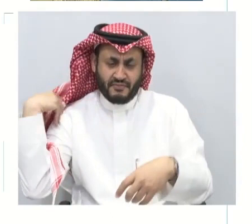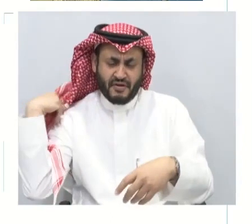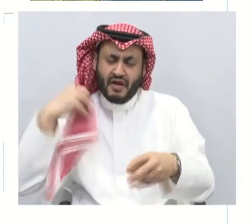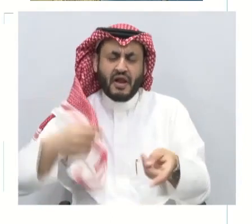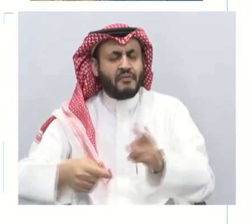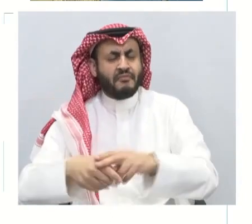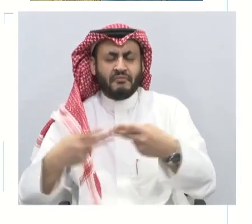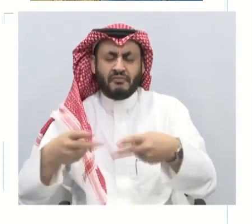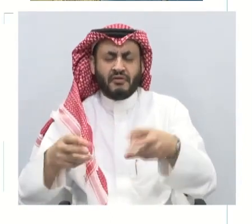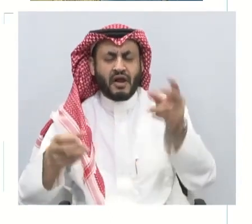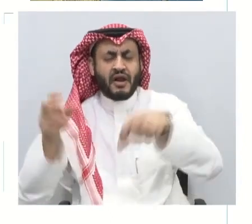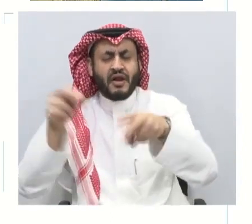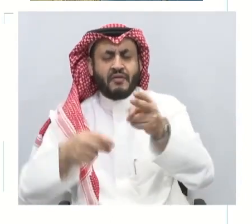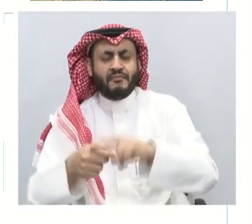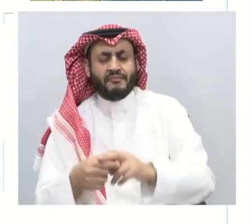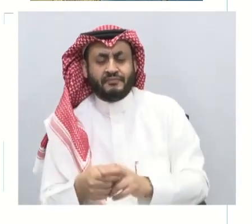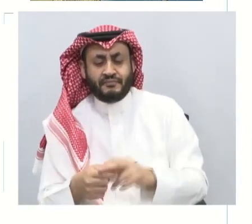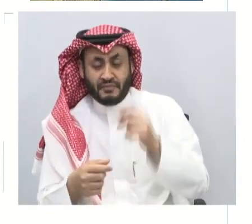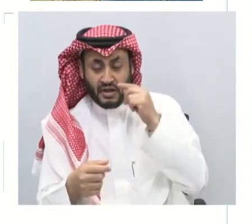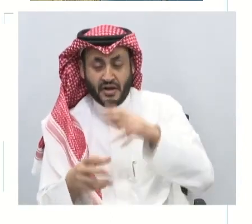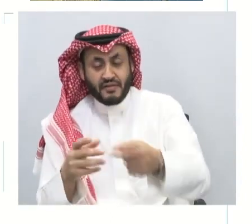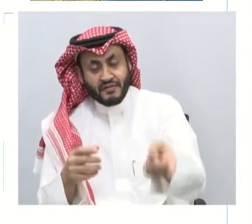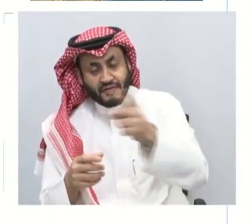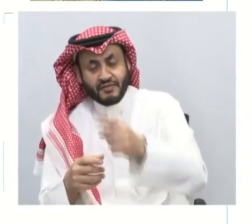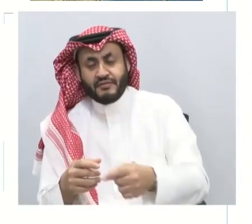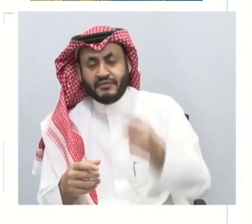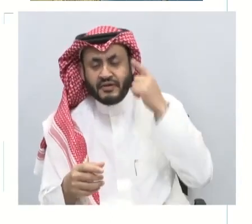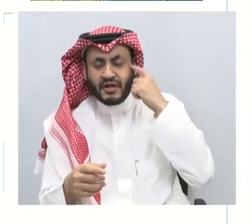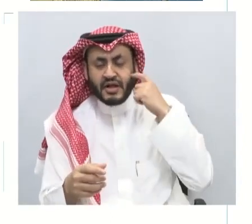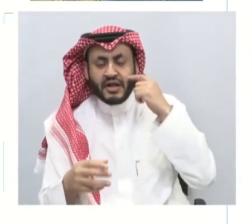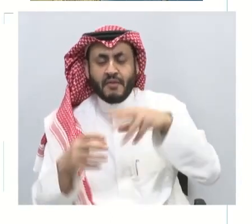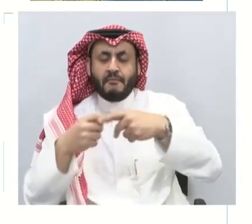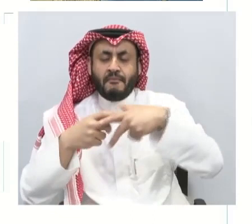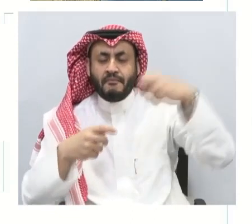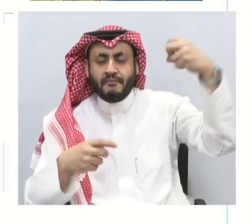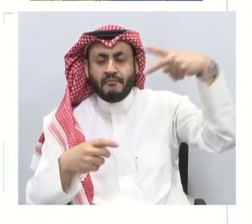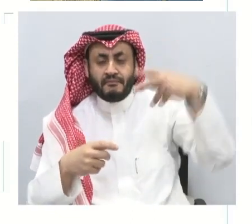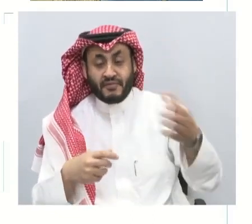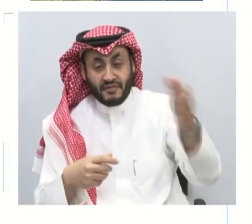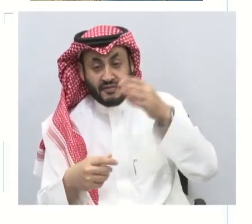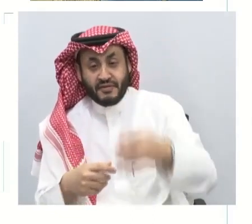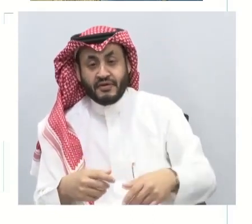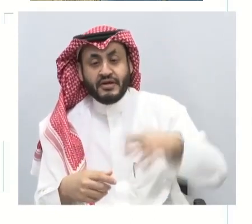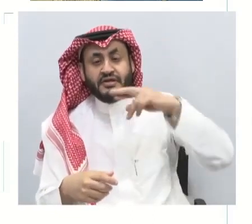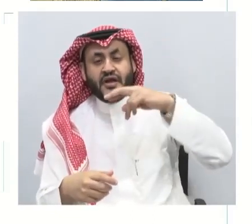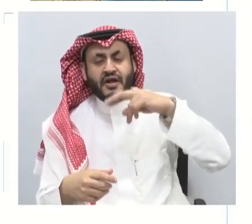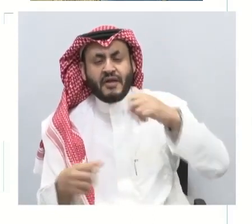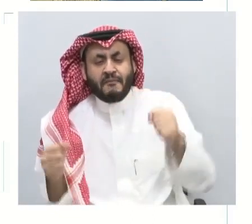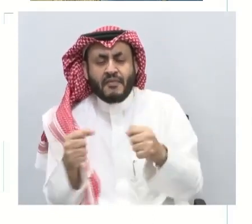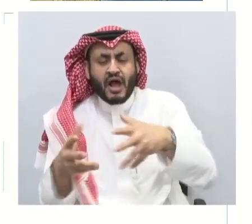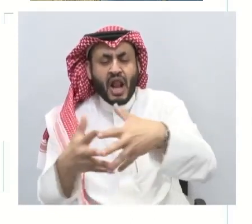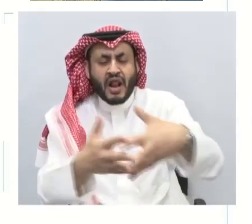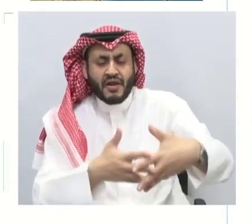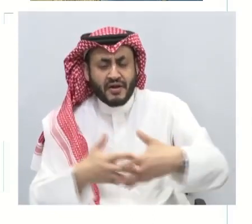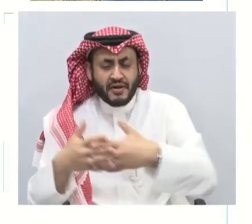normal during the spring, so you'll have clear weather on Saturday morning. Sunday will be cold and windy, and maybe it will